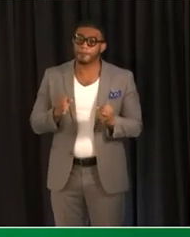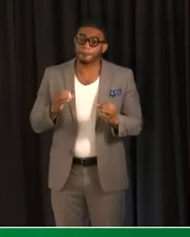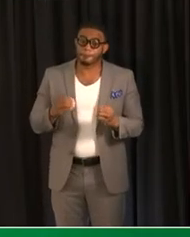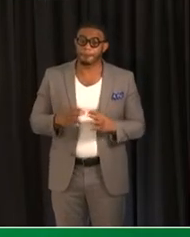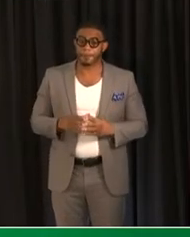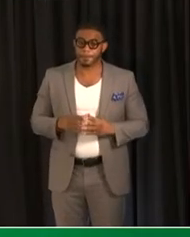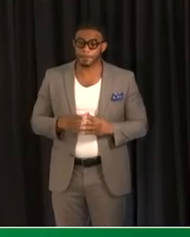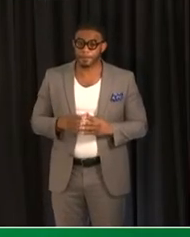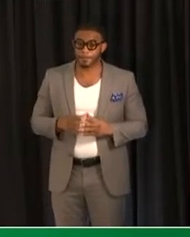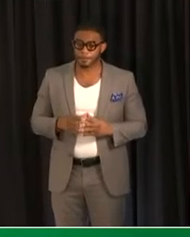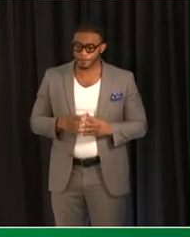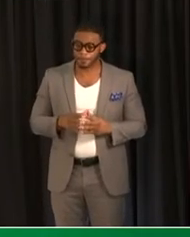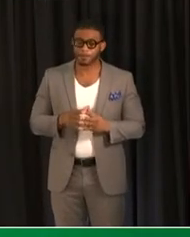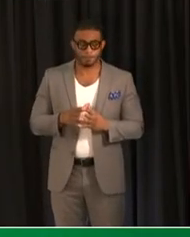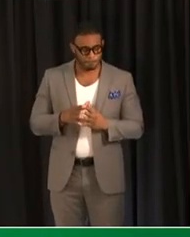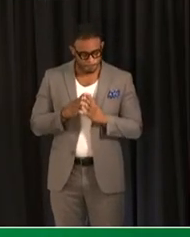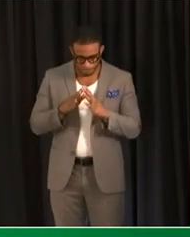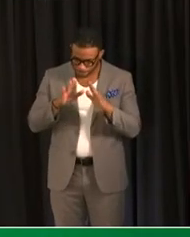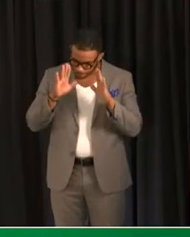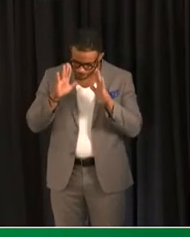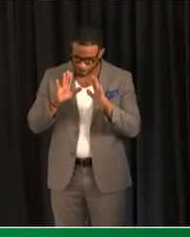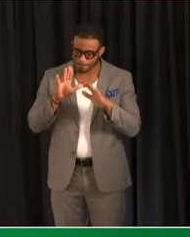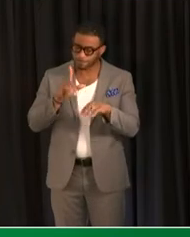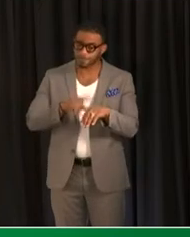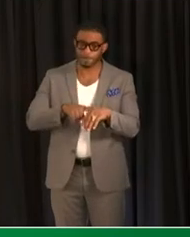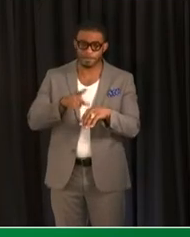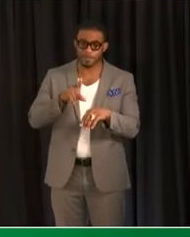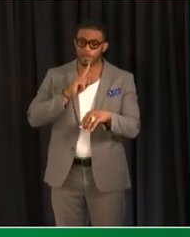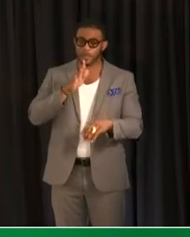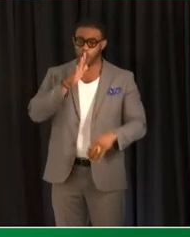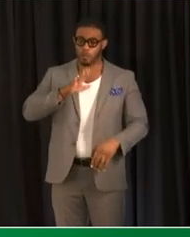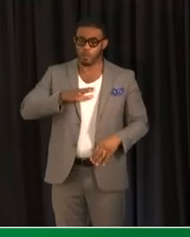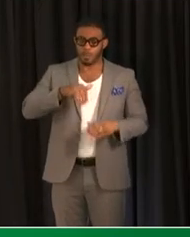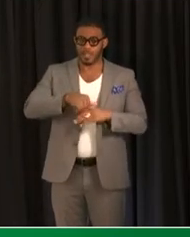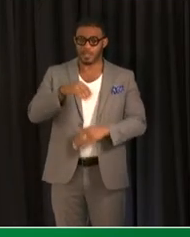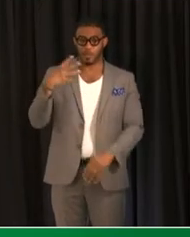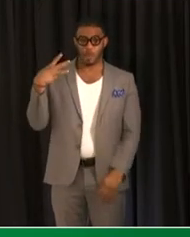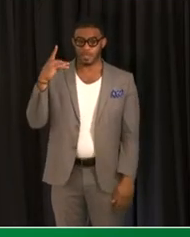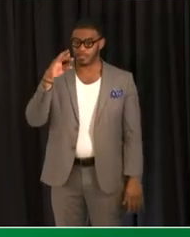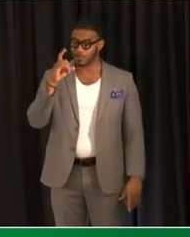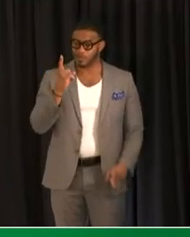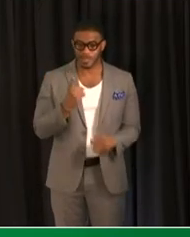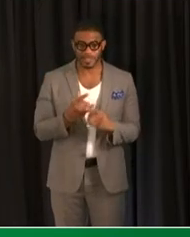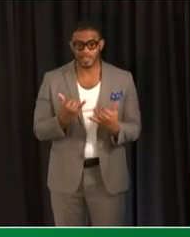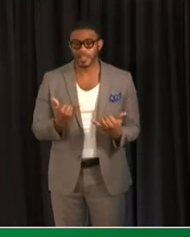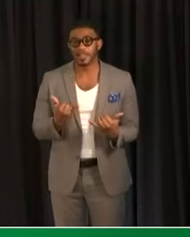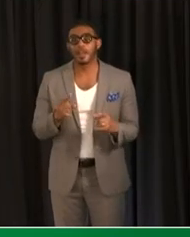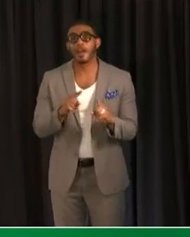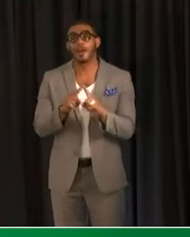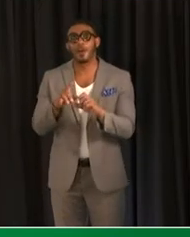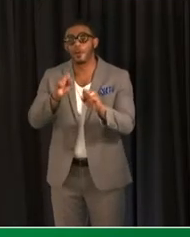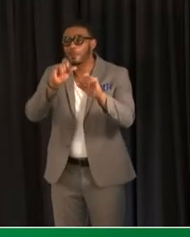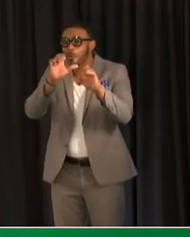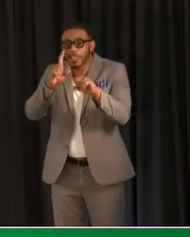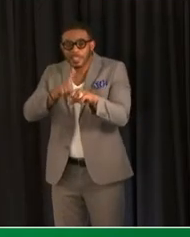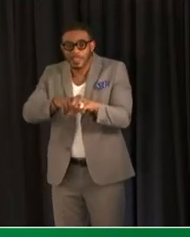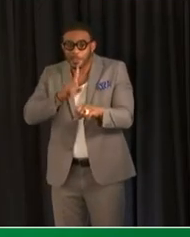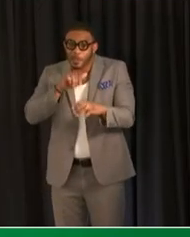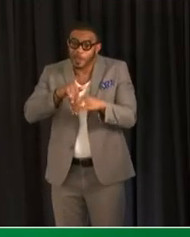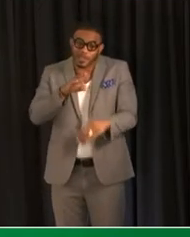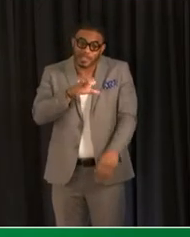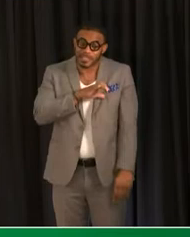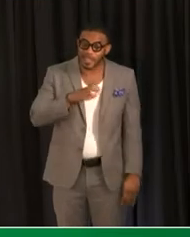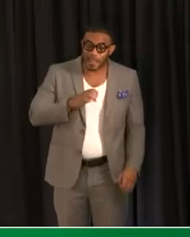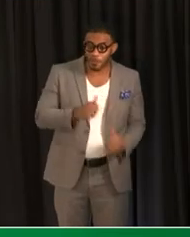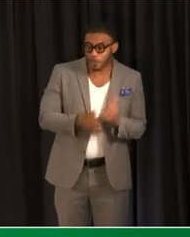pandemic. And so, it's such a great time to be a woman in D.C. right now. It's also an amazing time